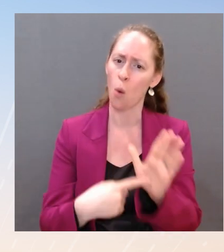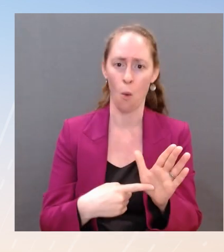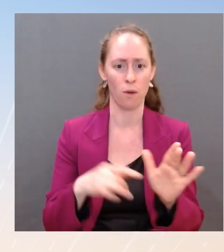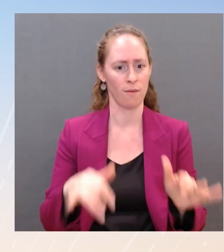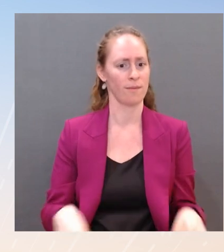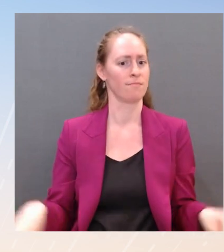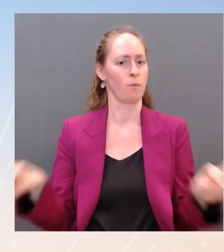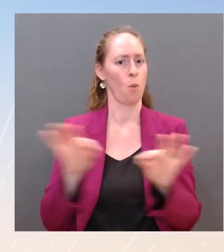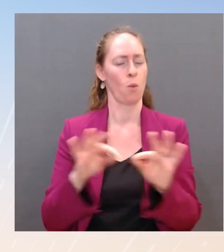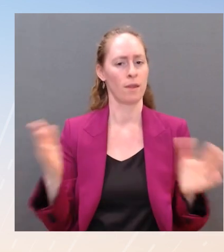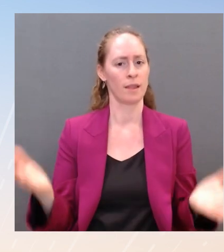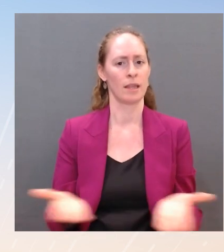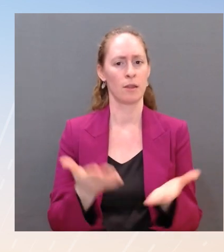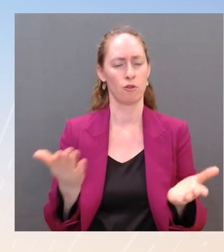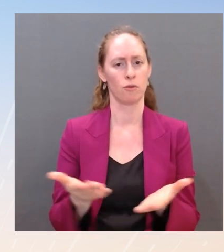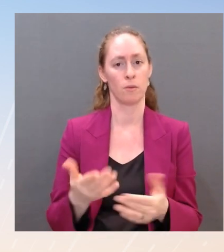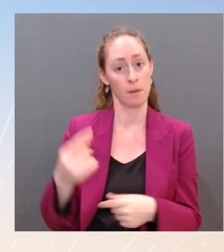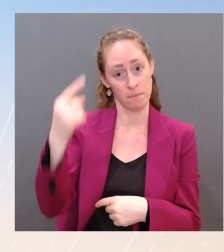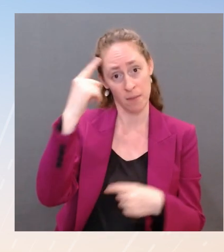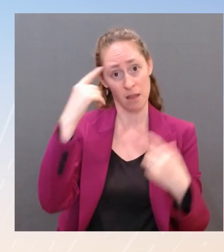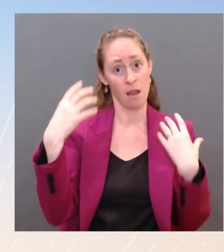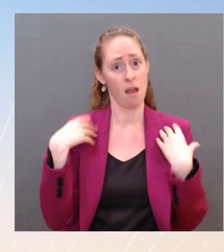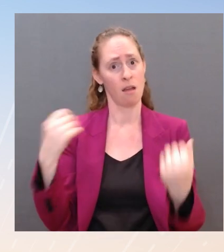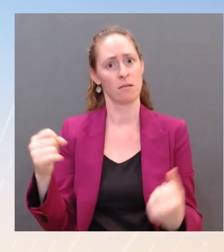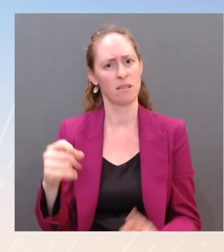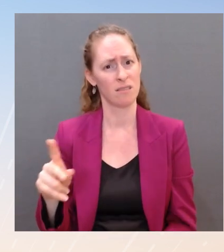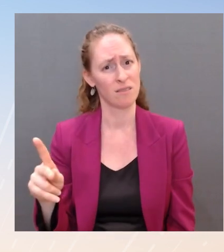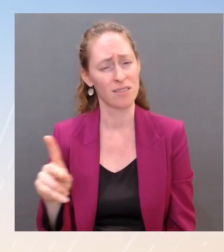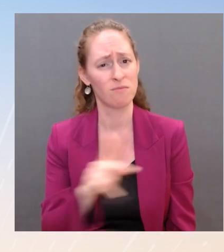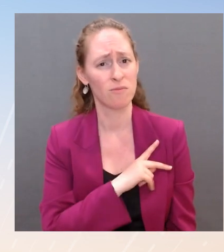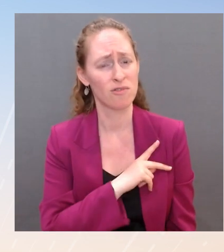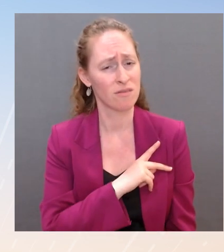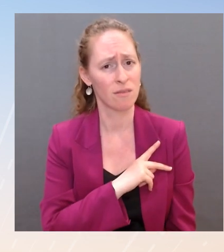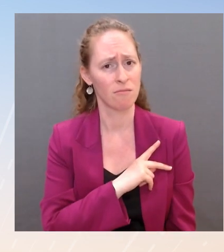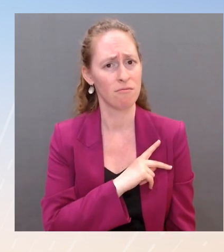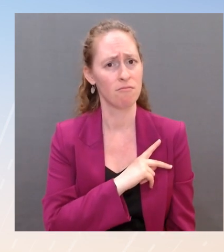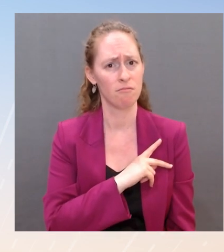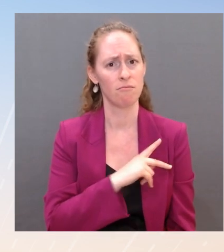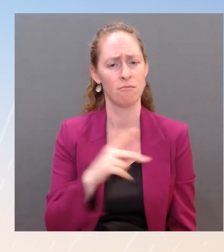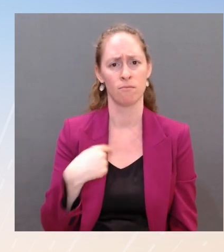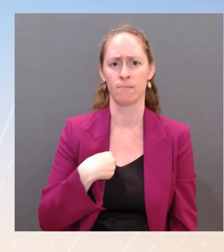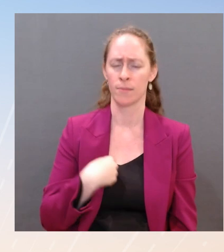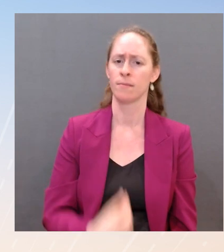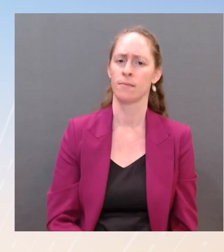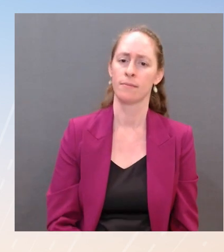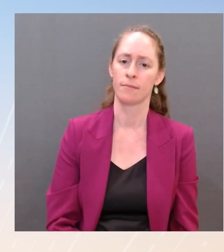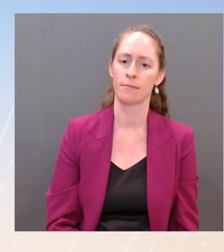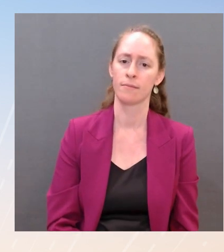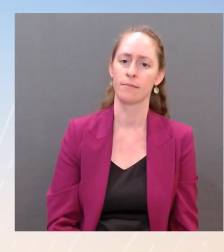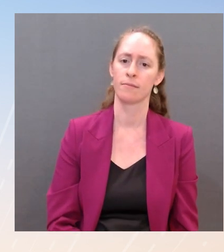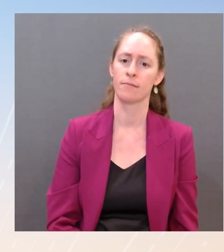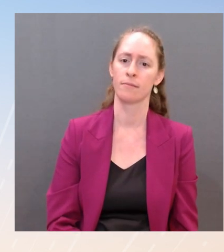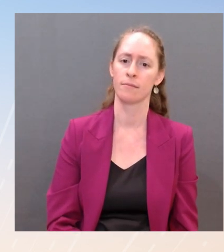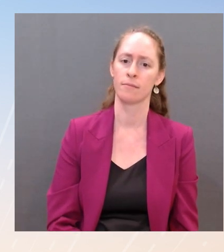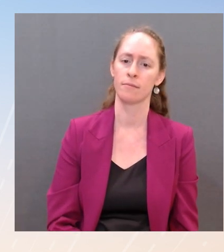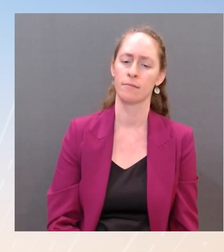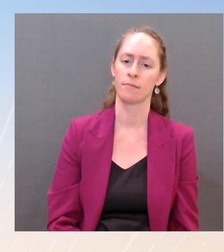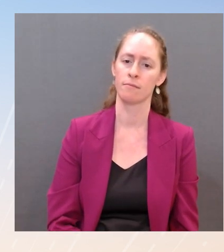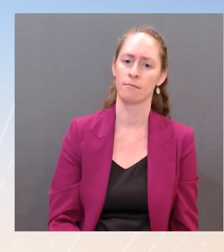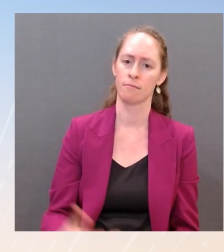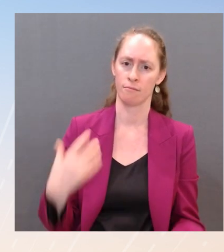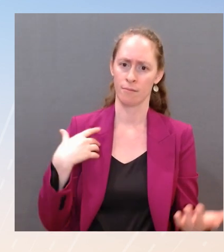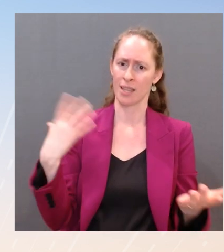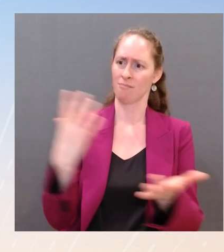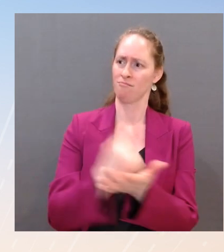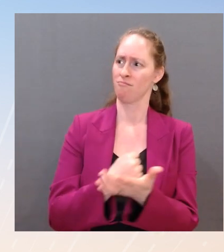personal for me, and I hope that by using my platform to share my own story and by working with incredible people like all of